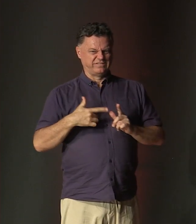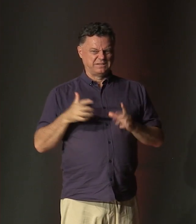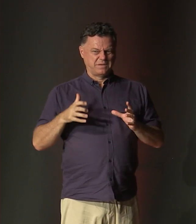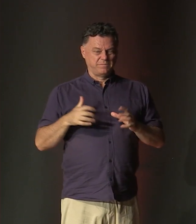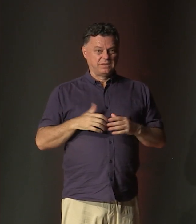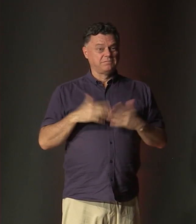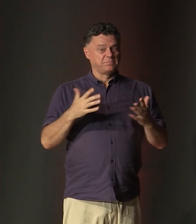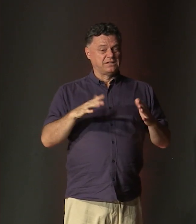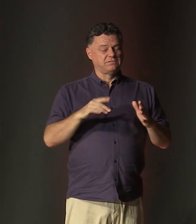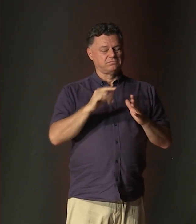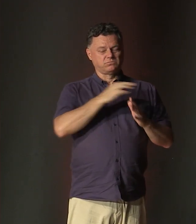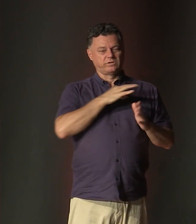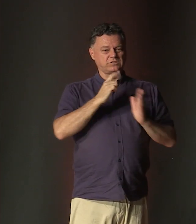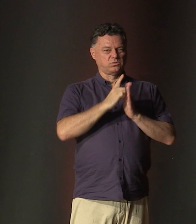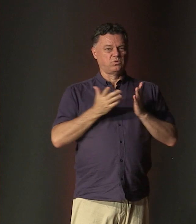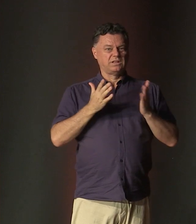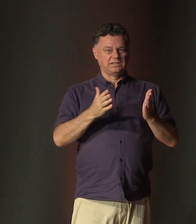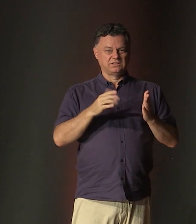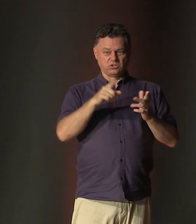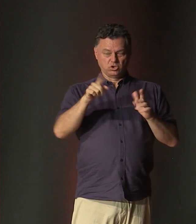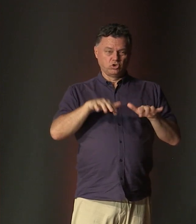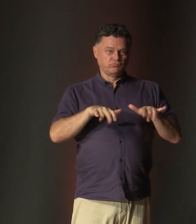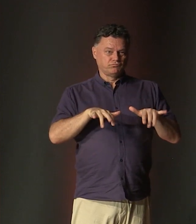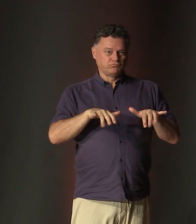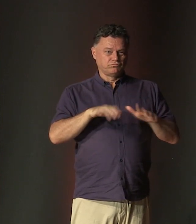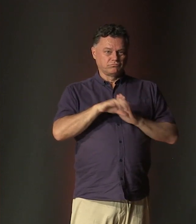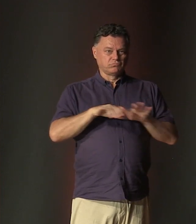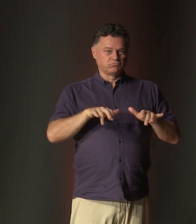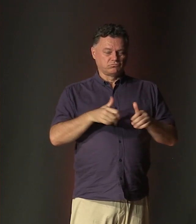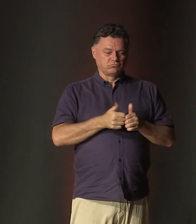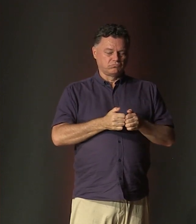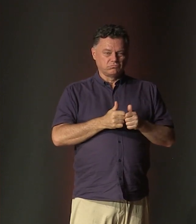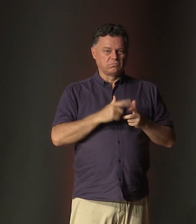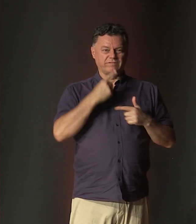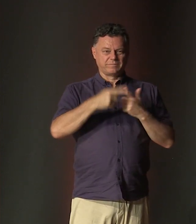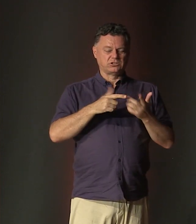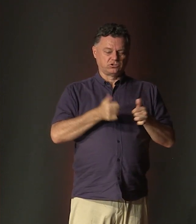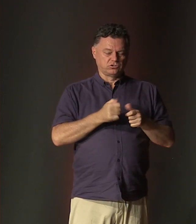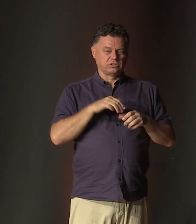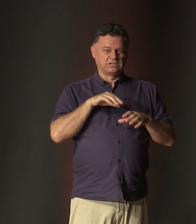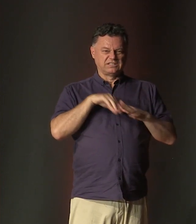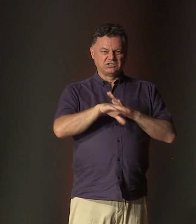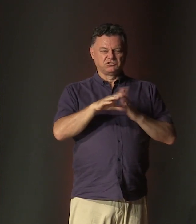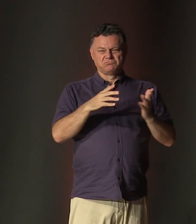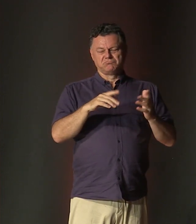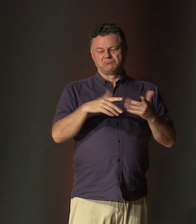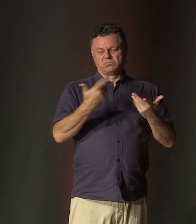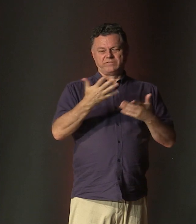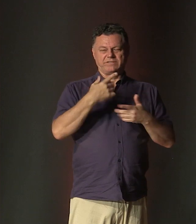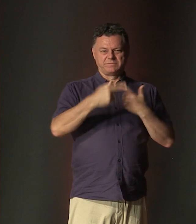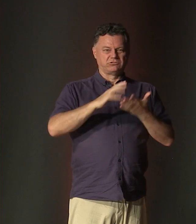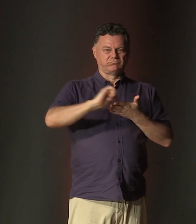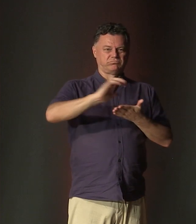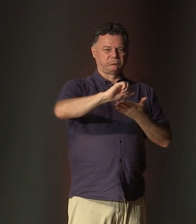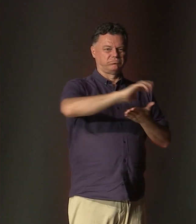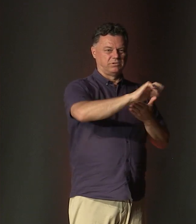law allows. It allows for companies to use your personal information for advertising and for